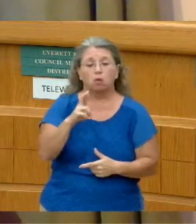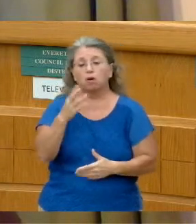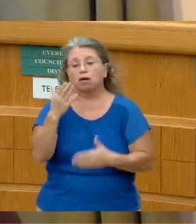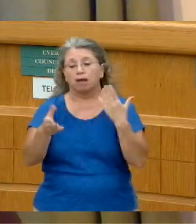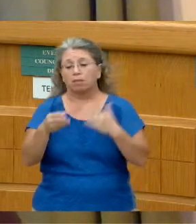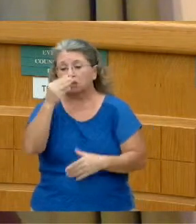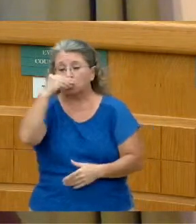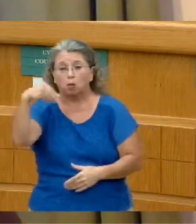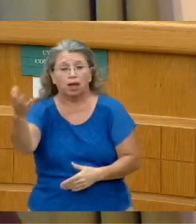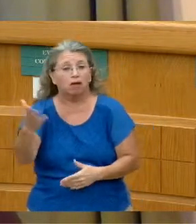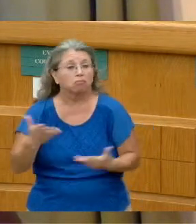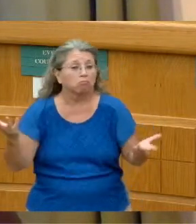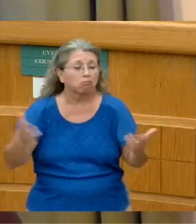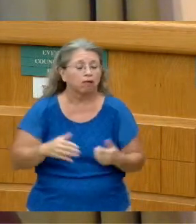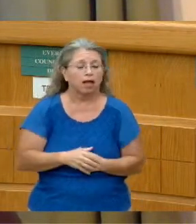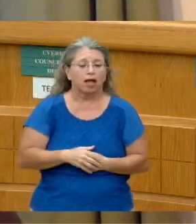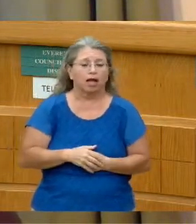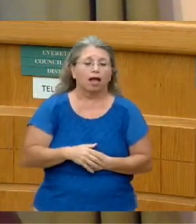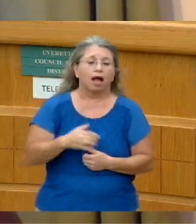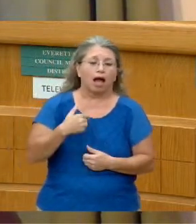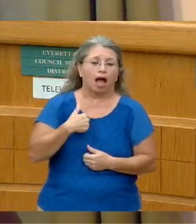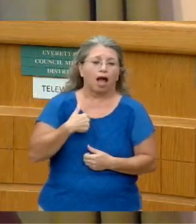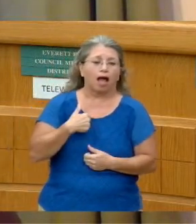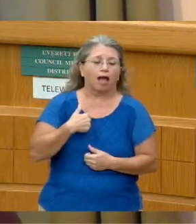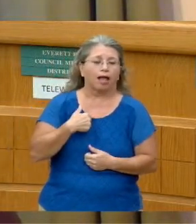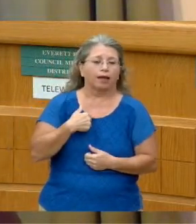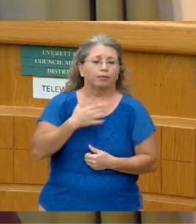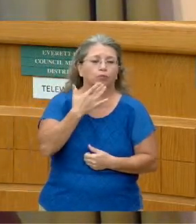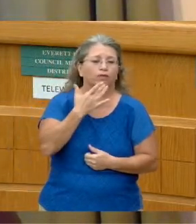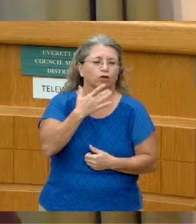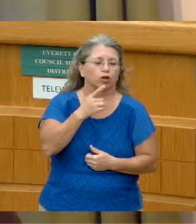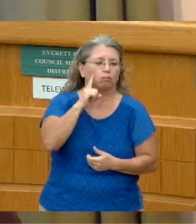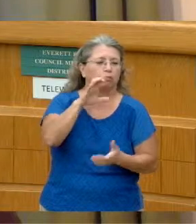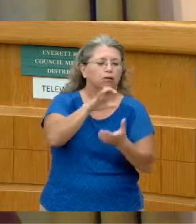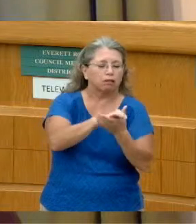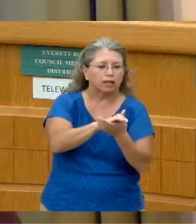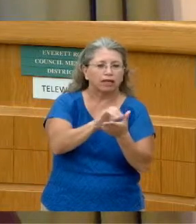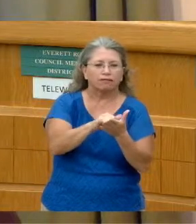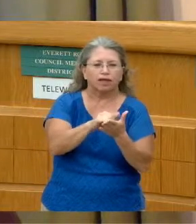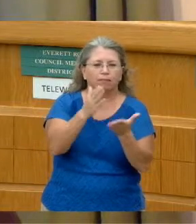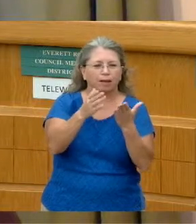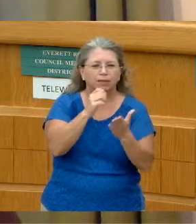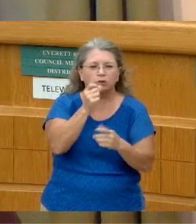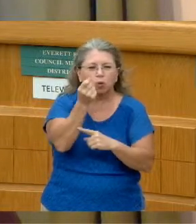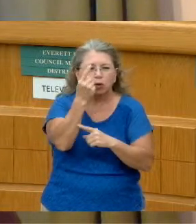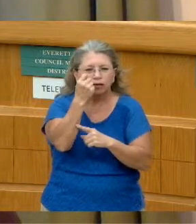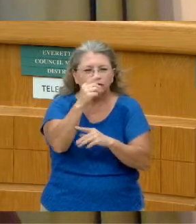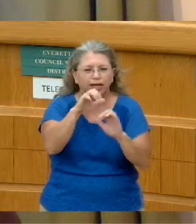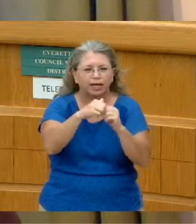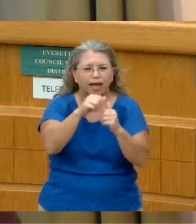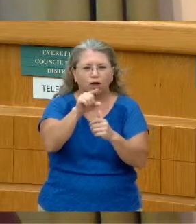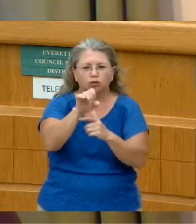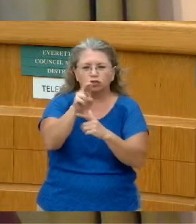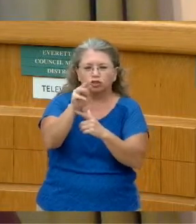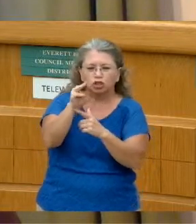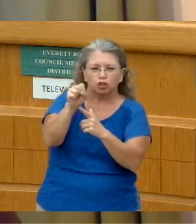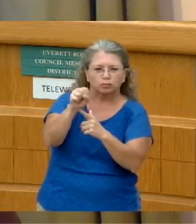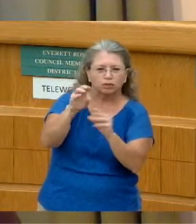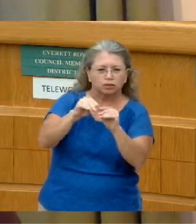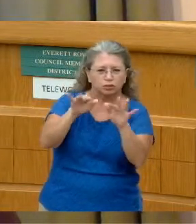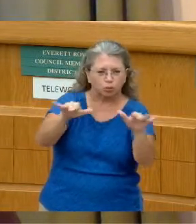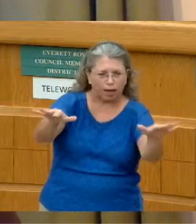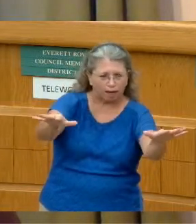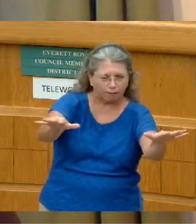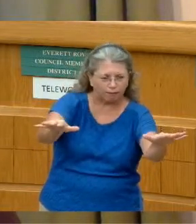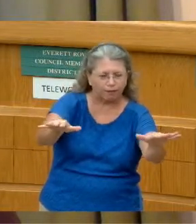I want to believe that we just don't understand how germs are spread. So I'm going to explain how these germs could easily be